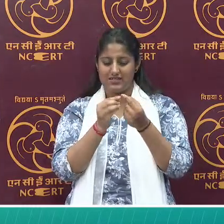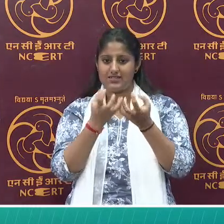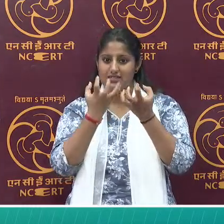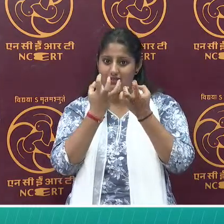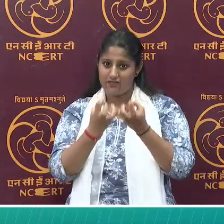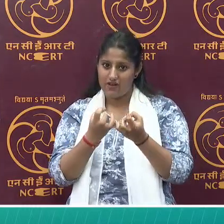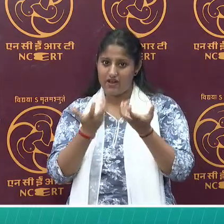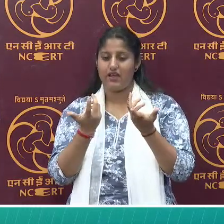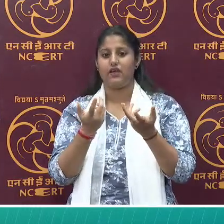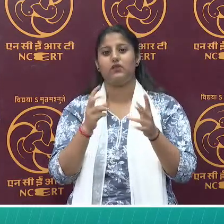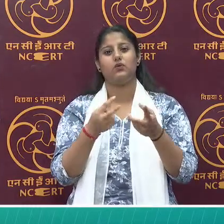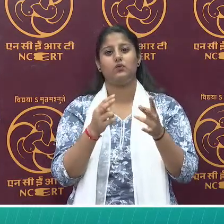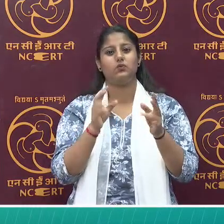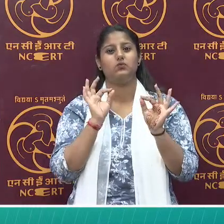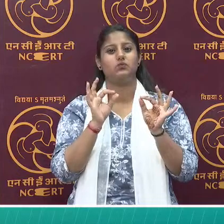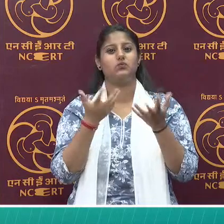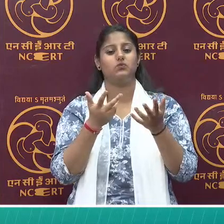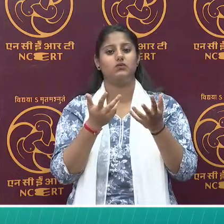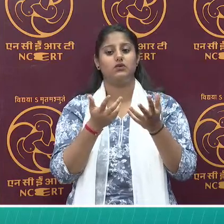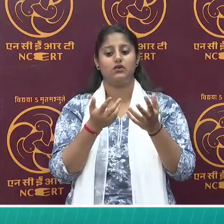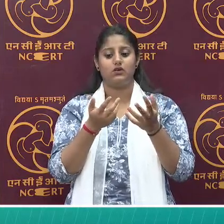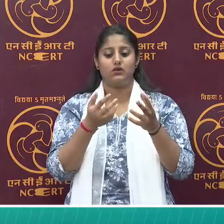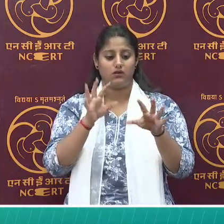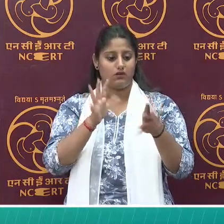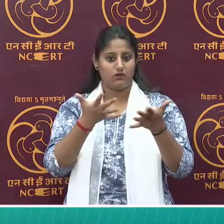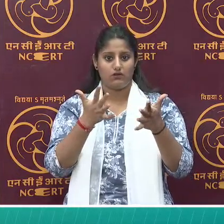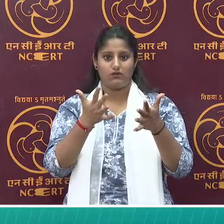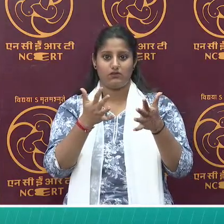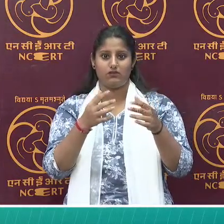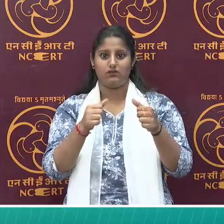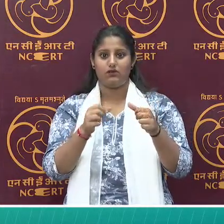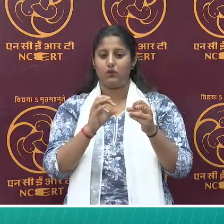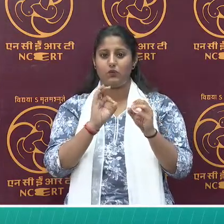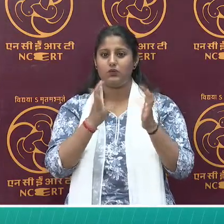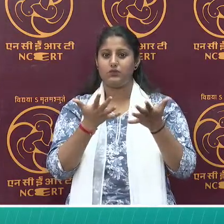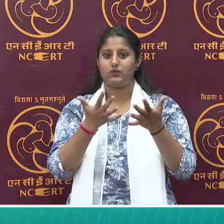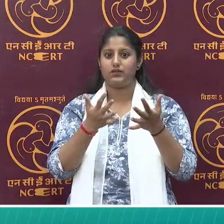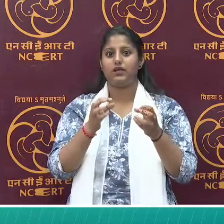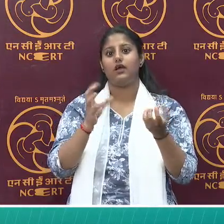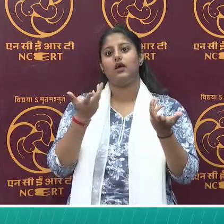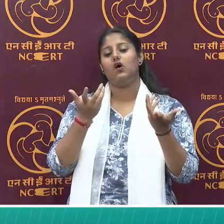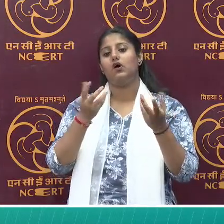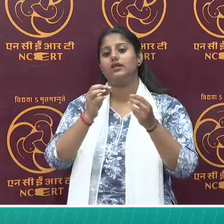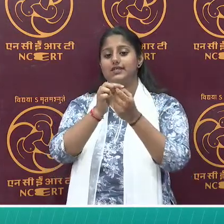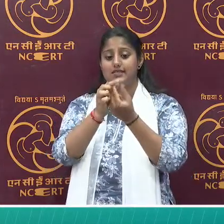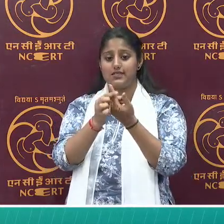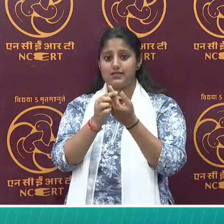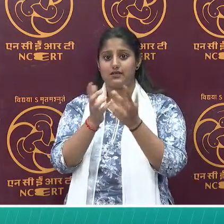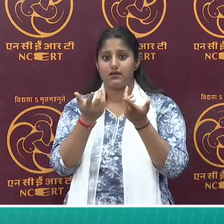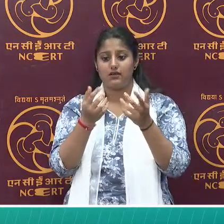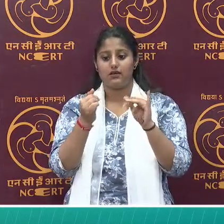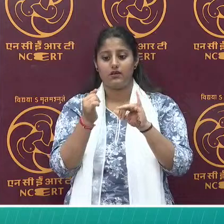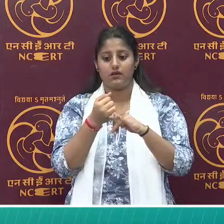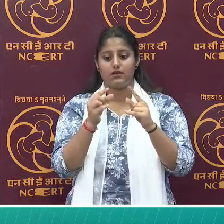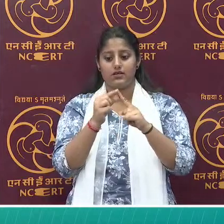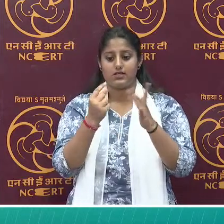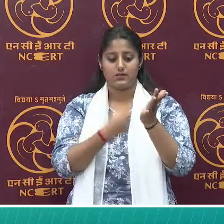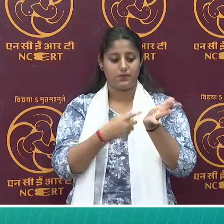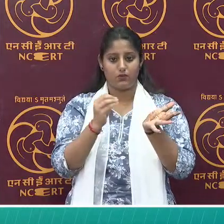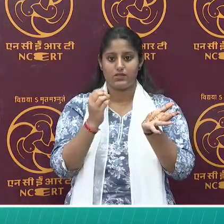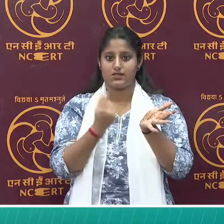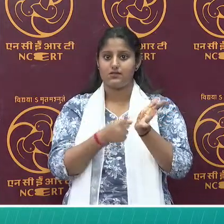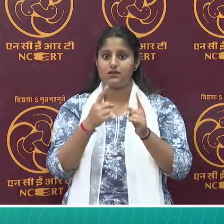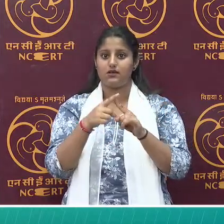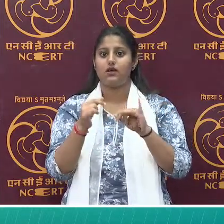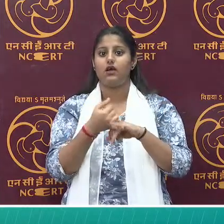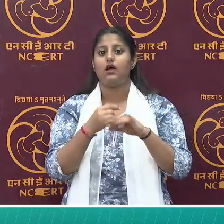the germination process will also be activated. Right, right. So while we make sprouts, what do? We soak seeds